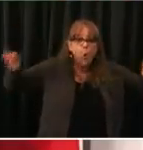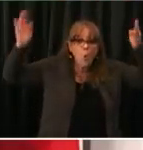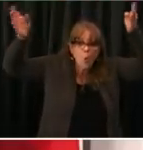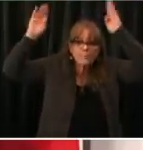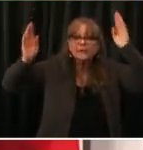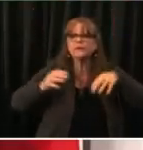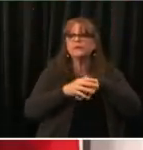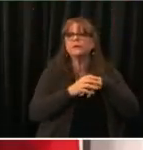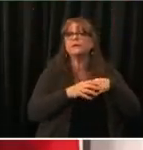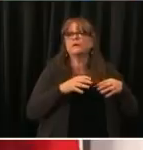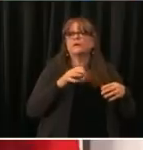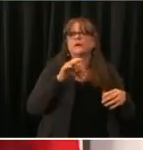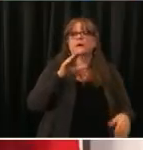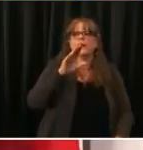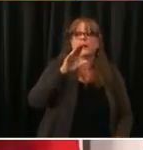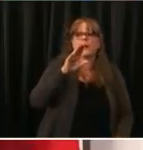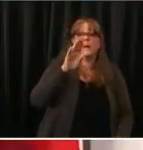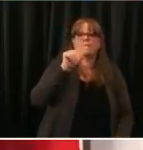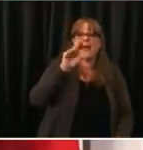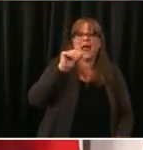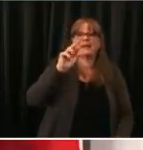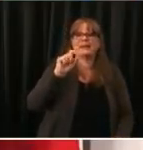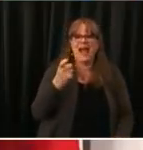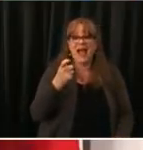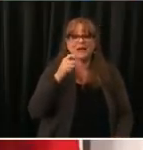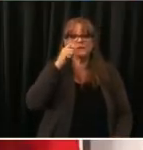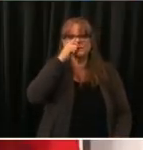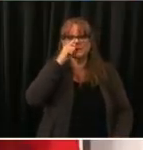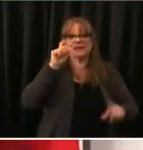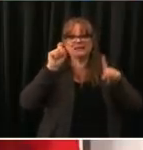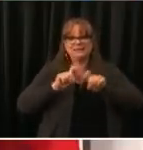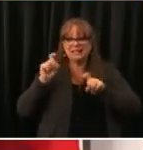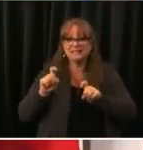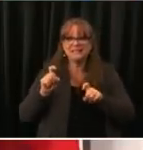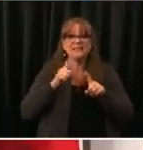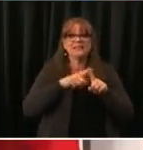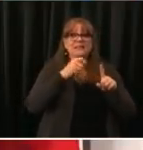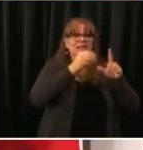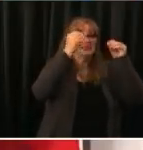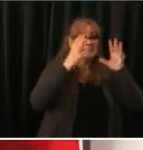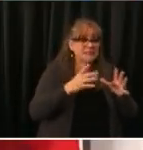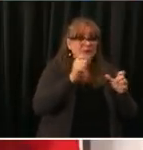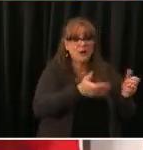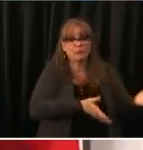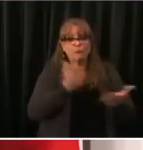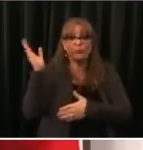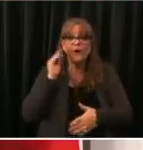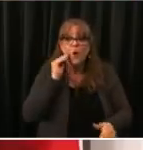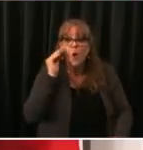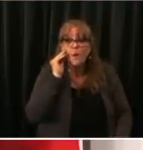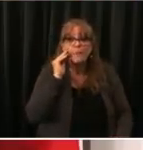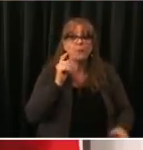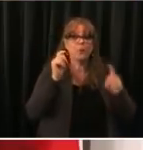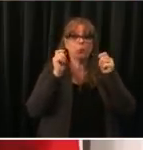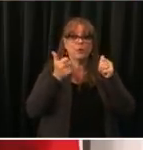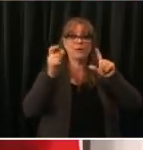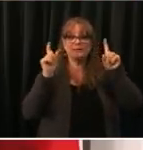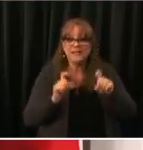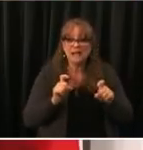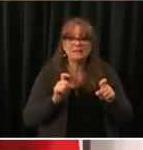teacher to be tested once every 5 days, delivered right to their home. And all of those combined make schools one of the